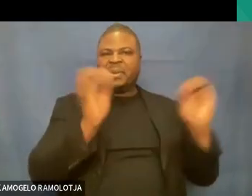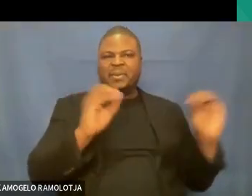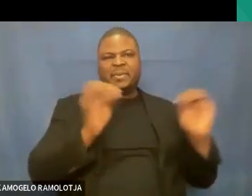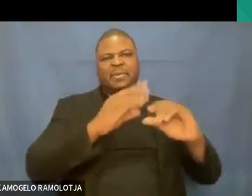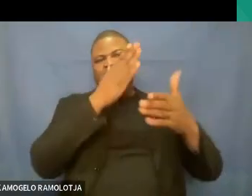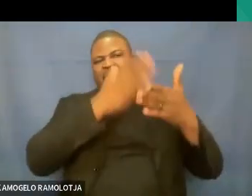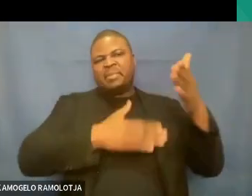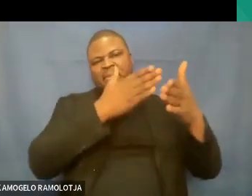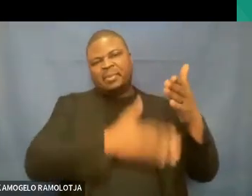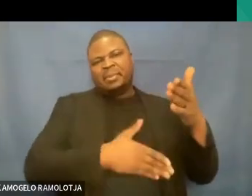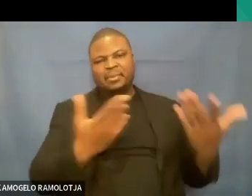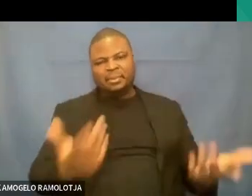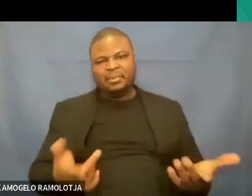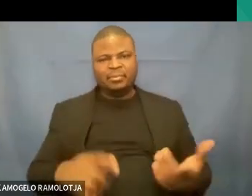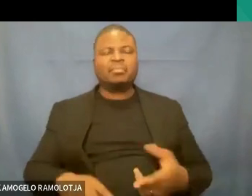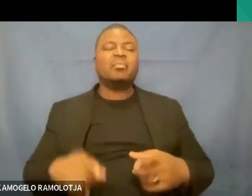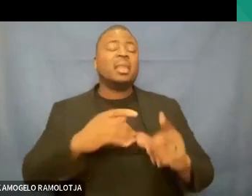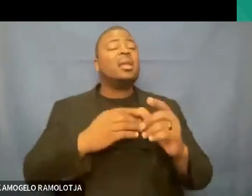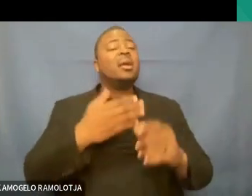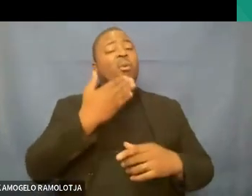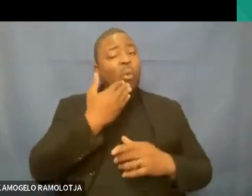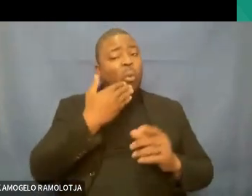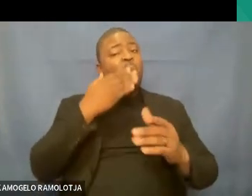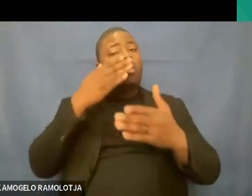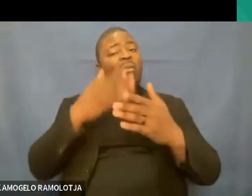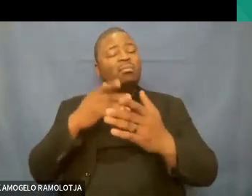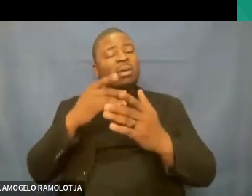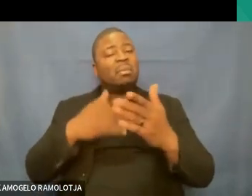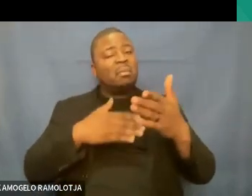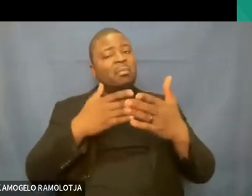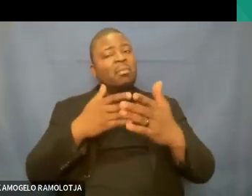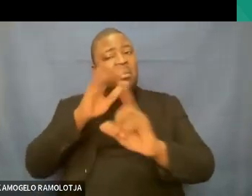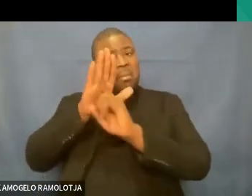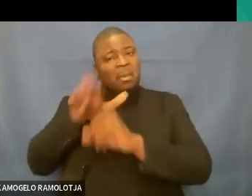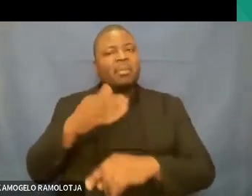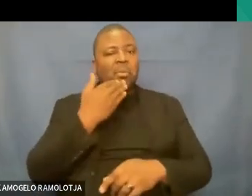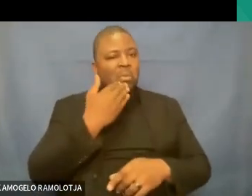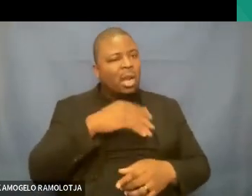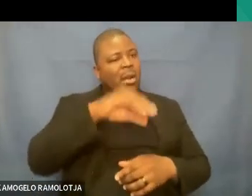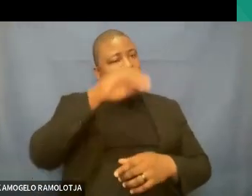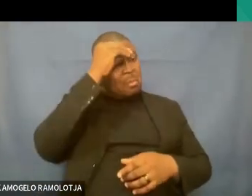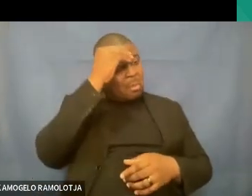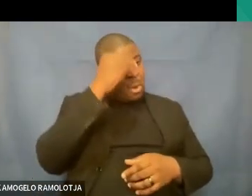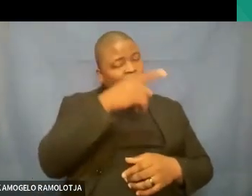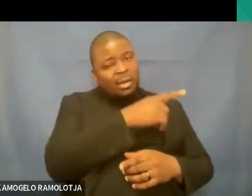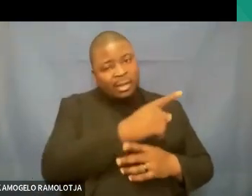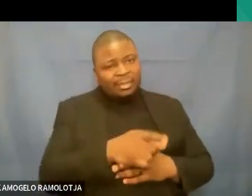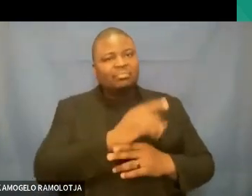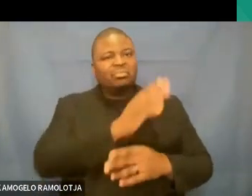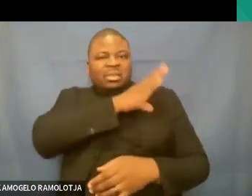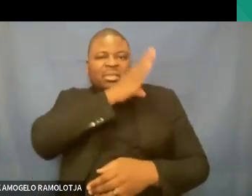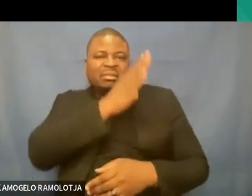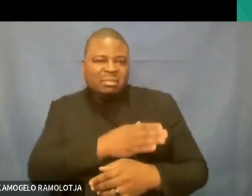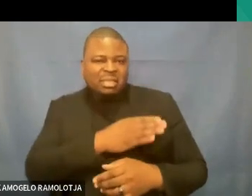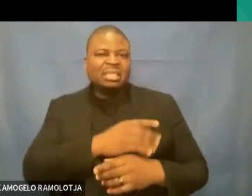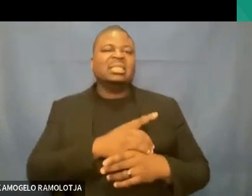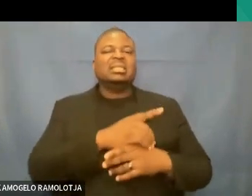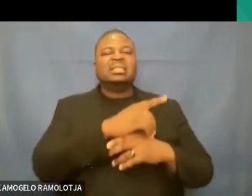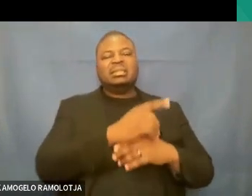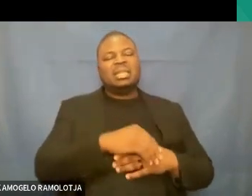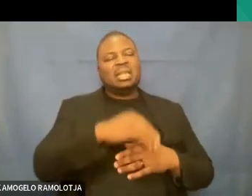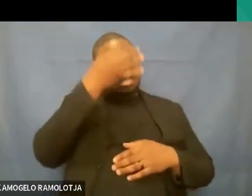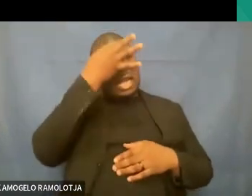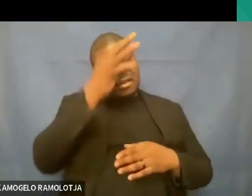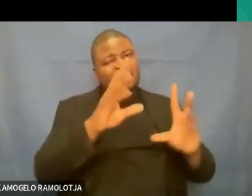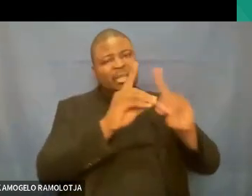are state officials, community members, and family members. So when family, community, and the state all